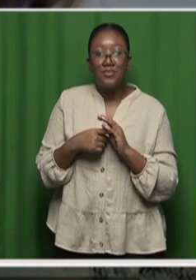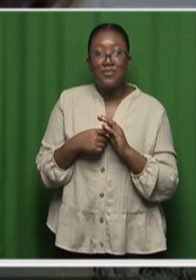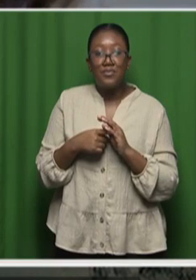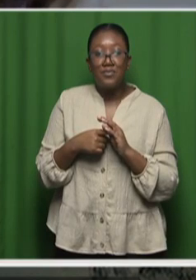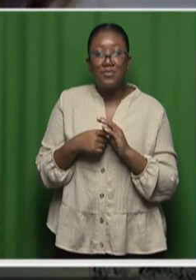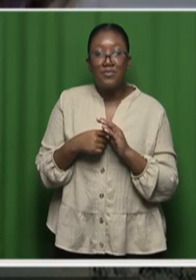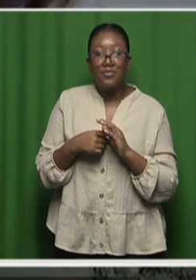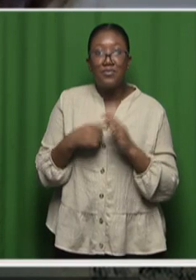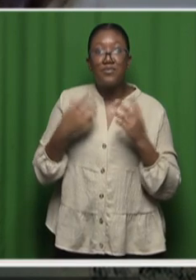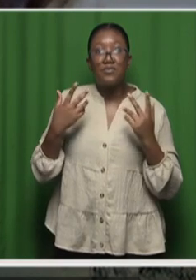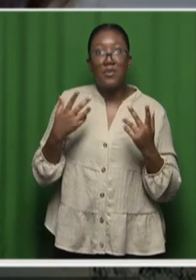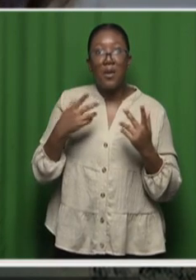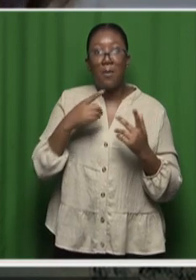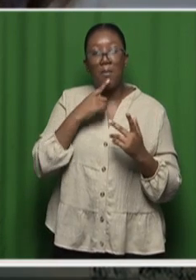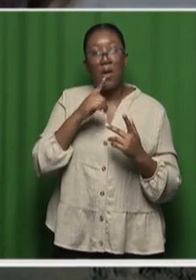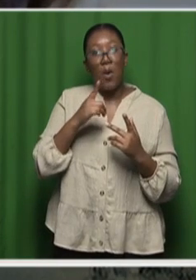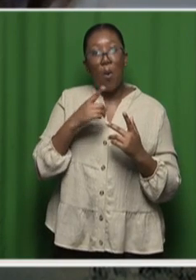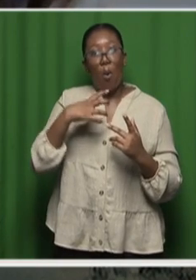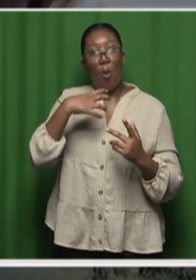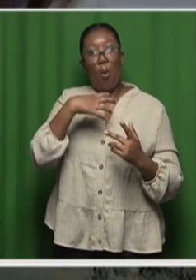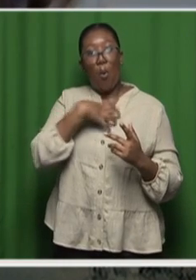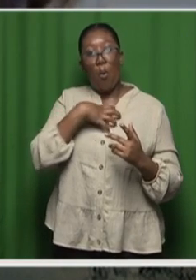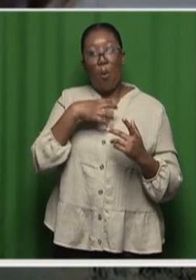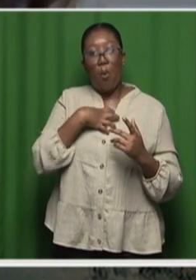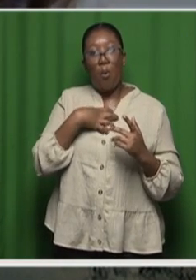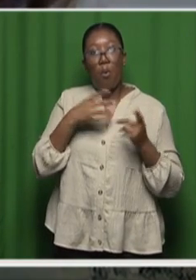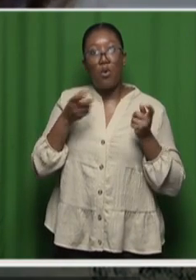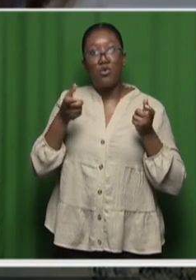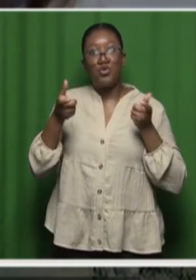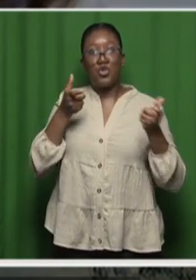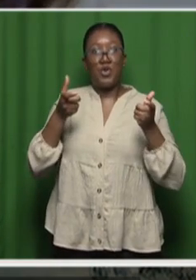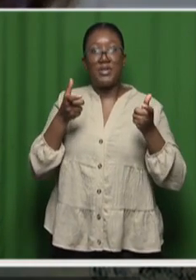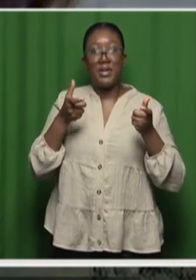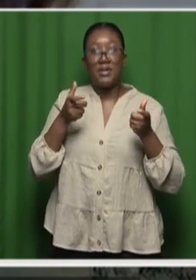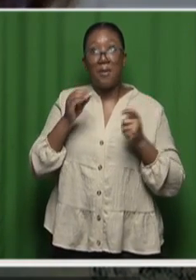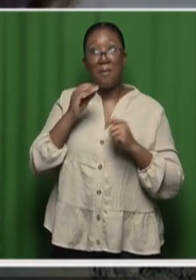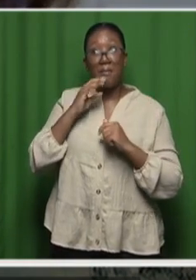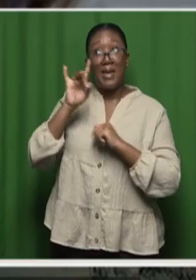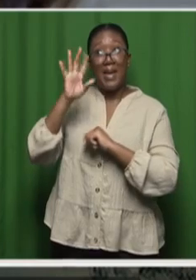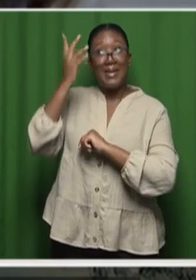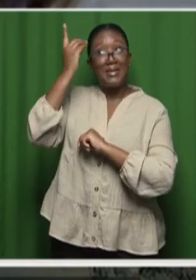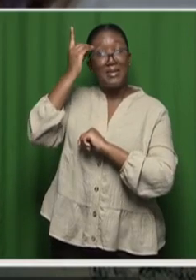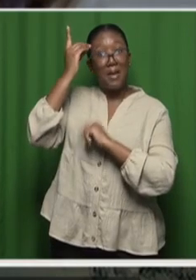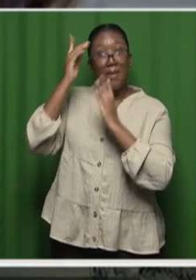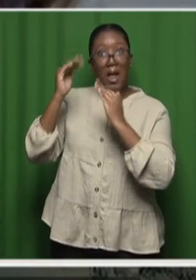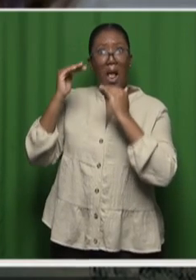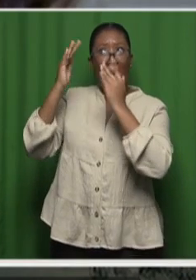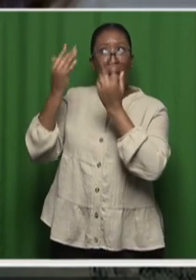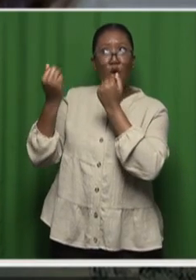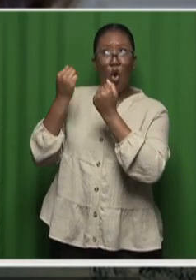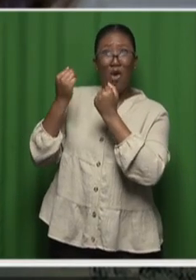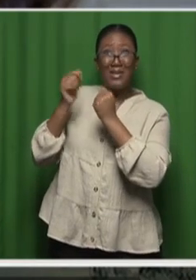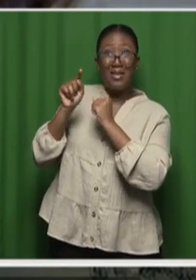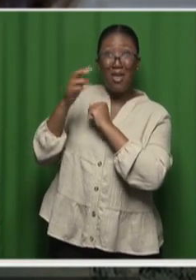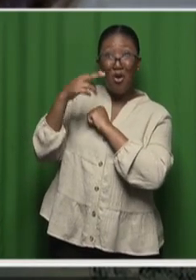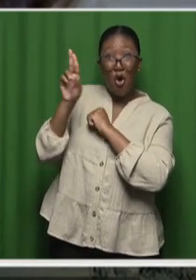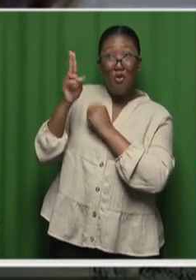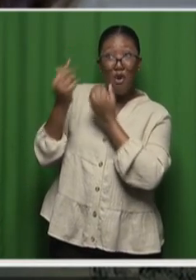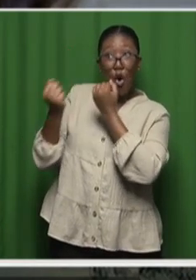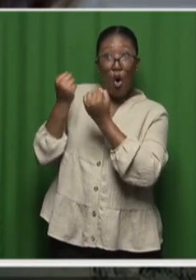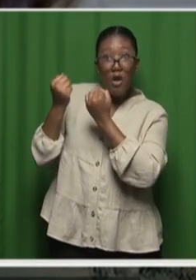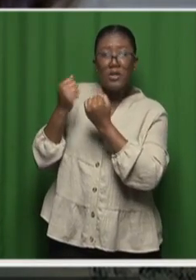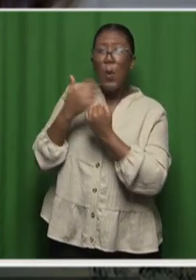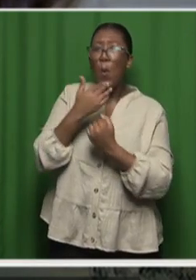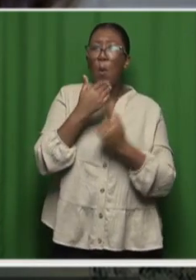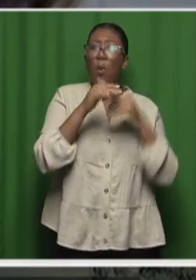contention, is the issue of jurisdiction, and the Durban High Court is not the right court to be hearing this case. If